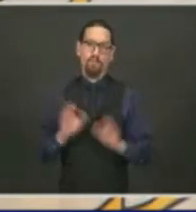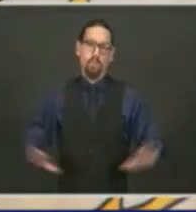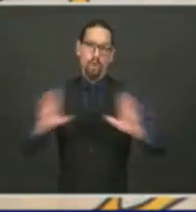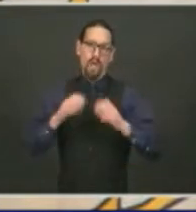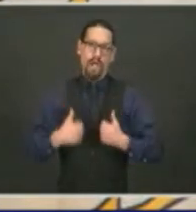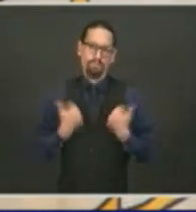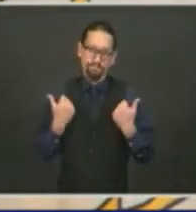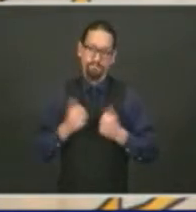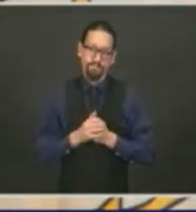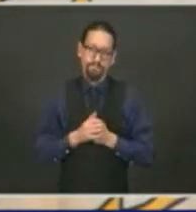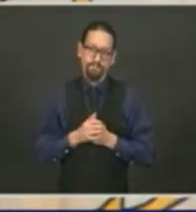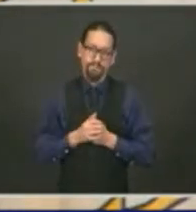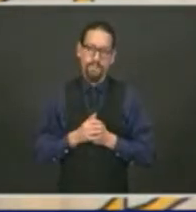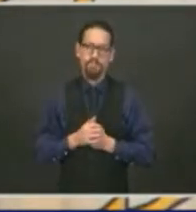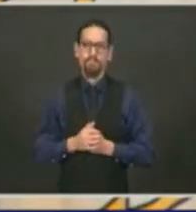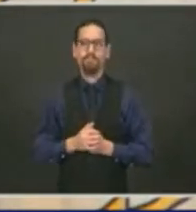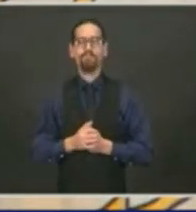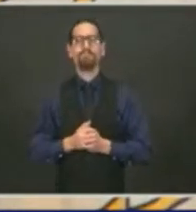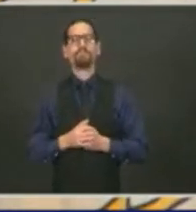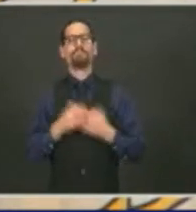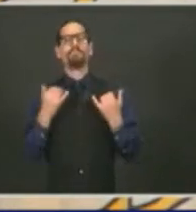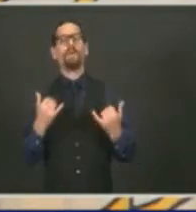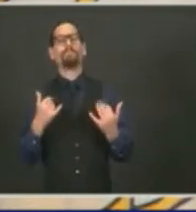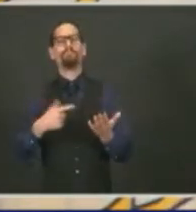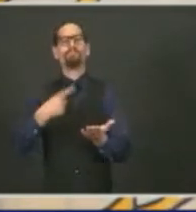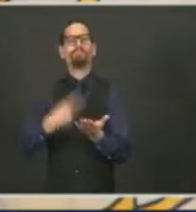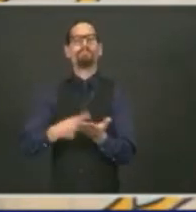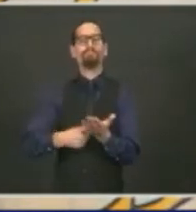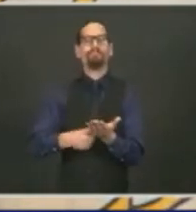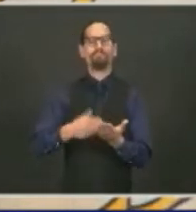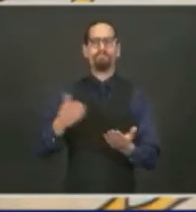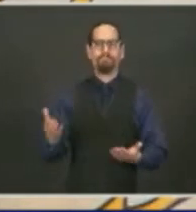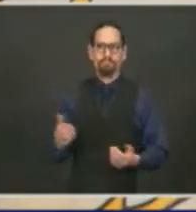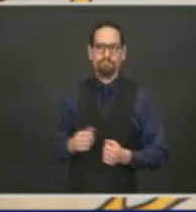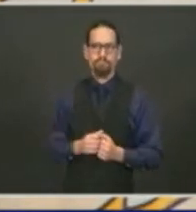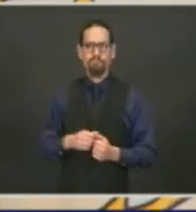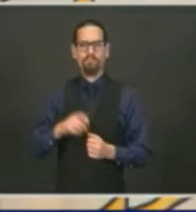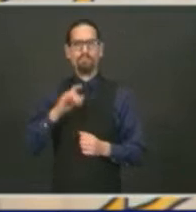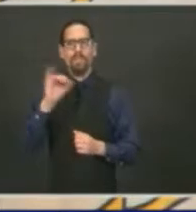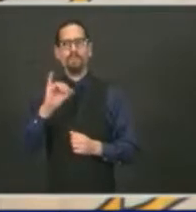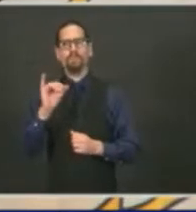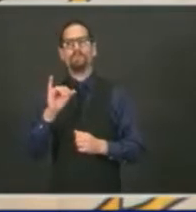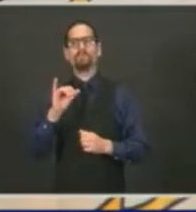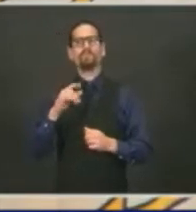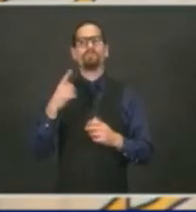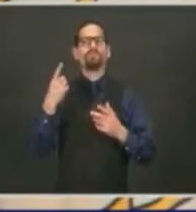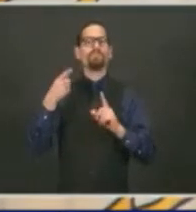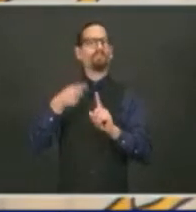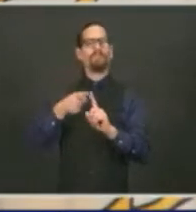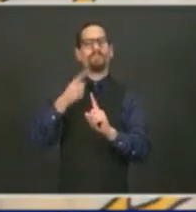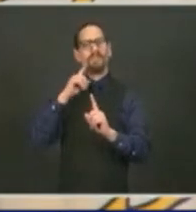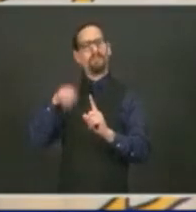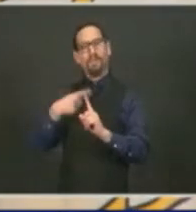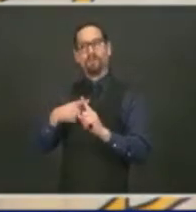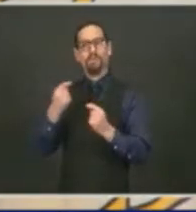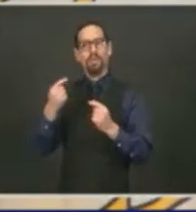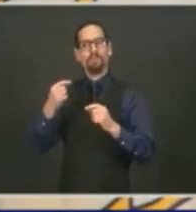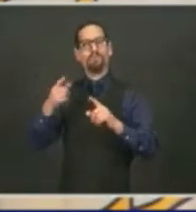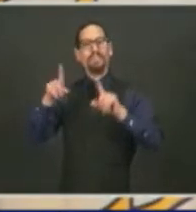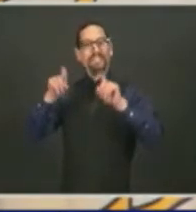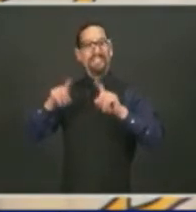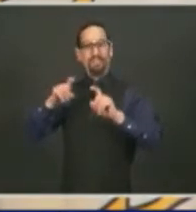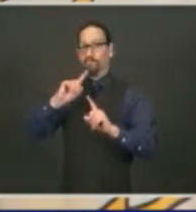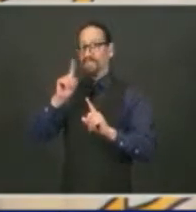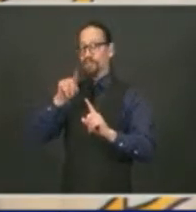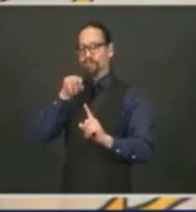Okay, in addition to the holiday testing, we're also launching another targeted testing effort for schools when the